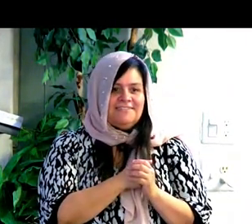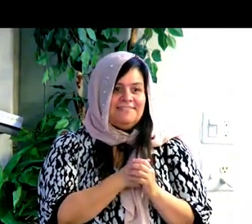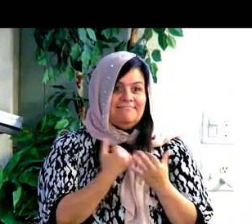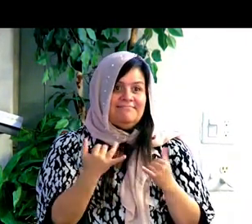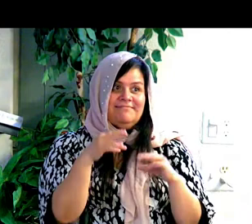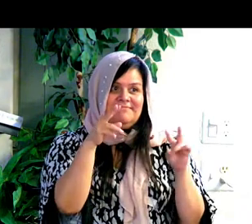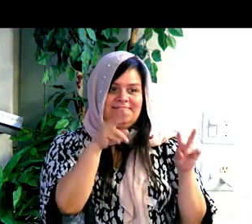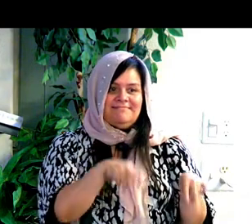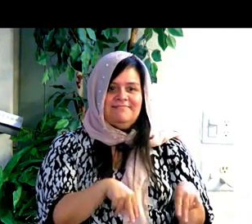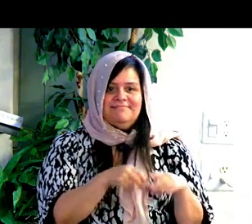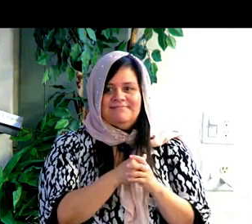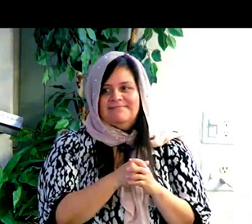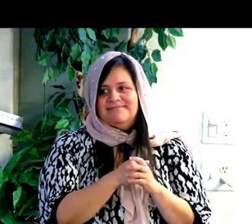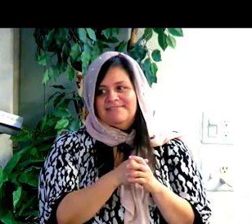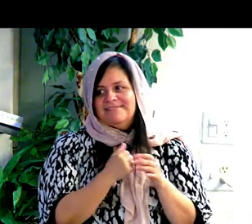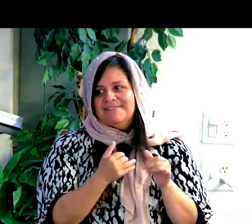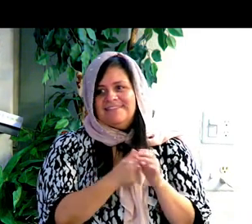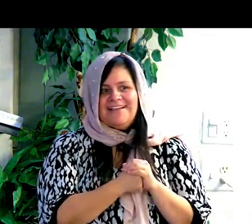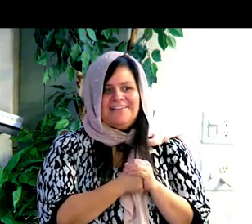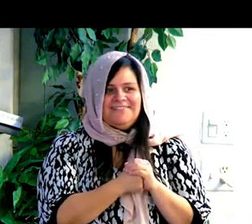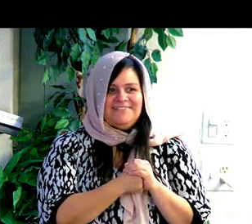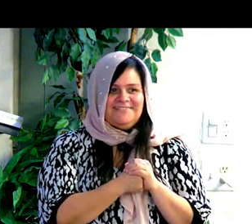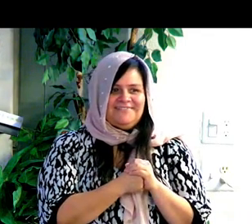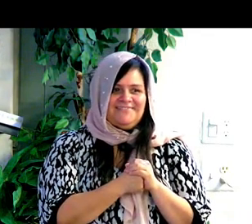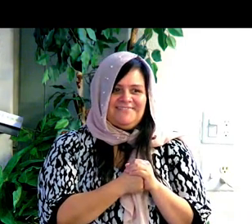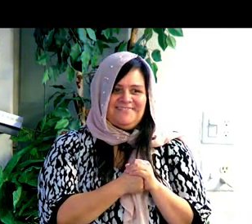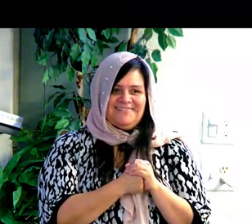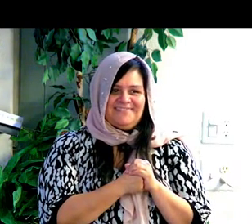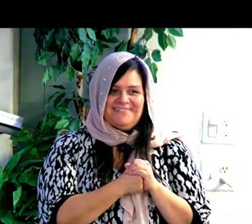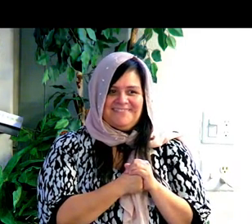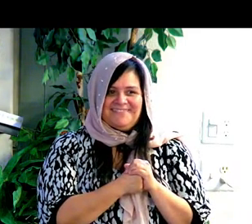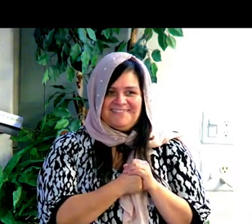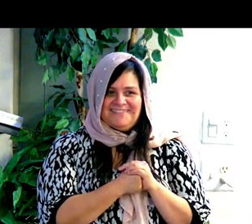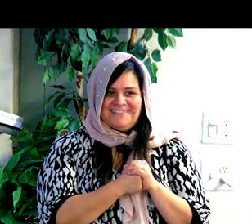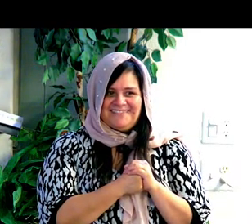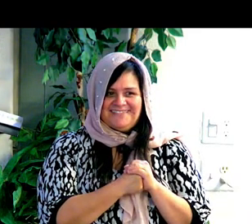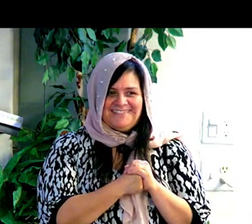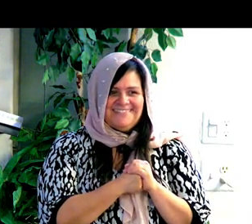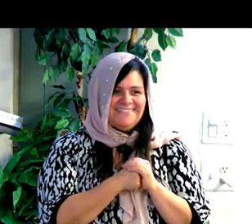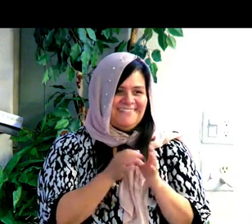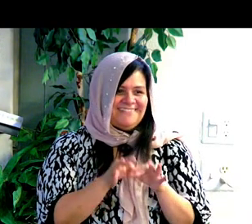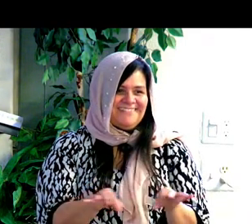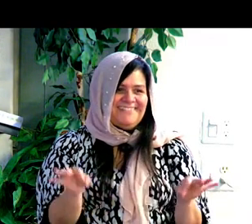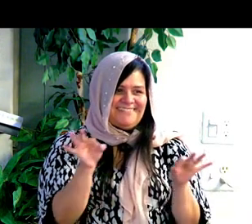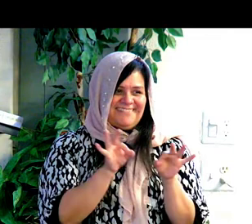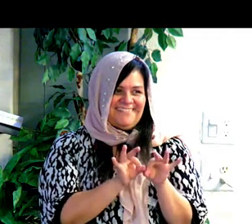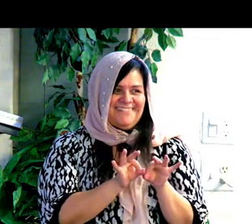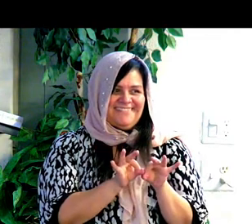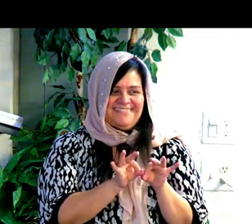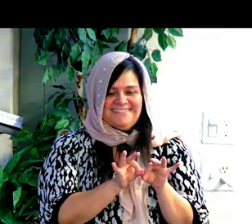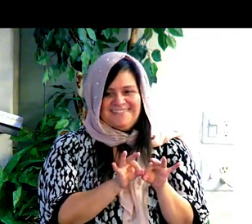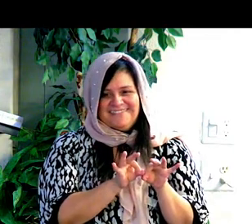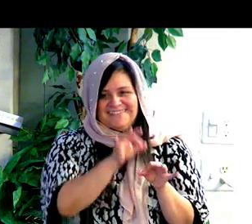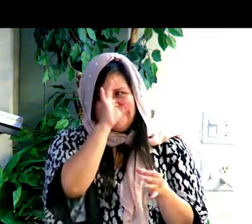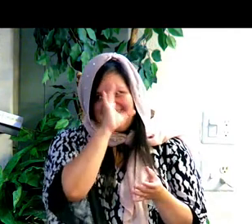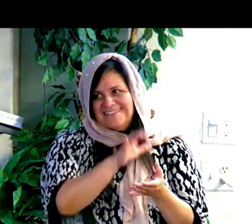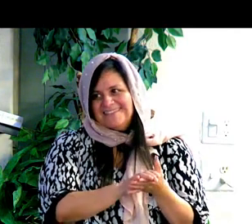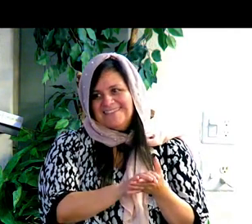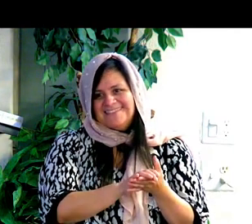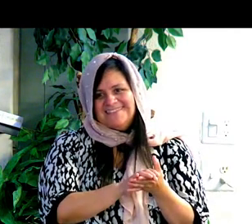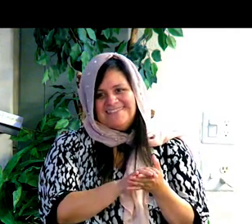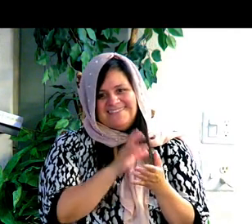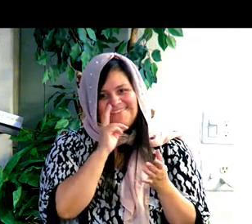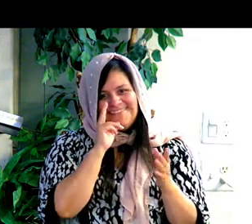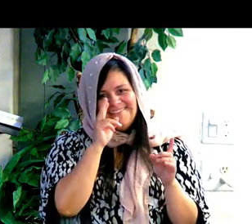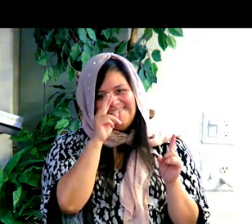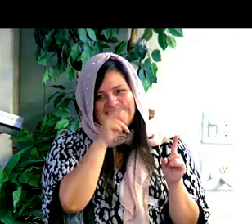just, you know, something about the makeup and things. And so, it's all about that, you know, the groom sees her different than other